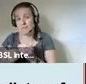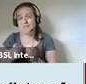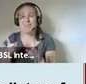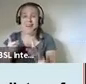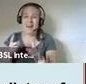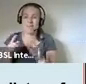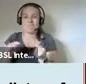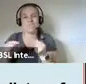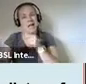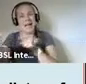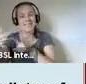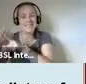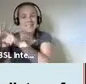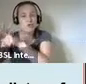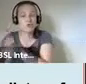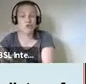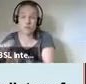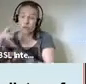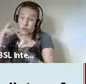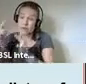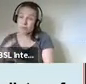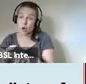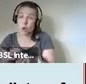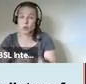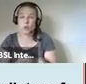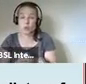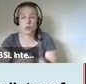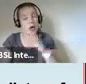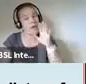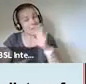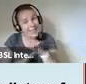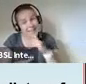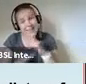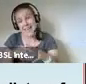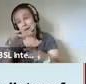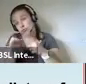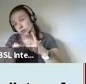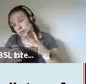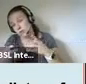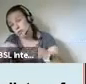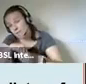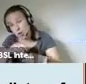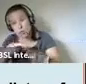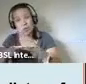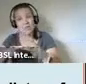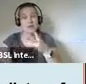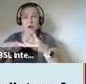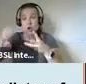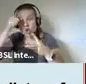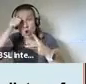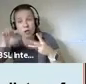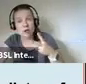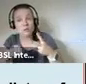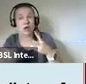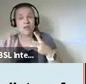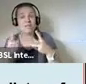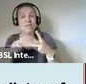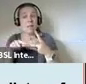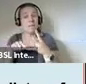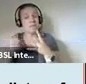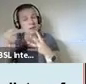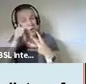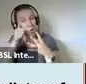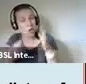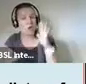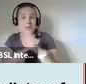anti-discriminatory approaches, key principles on inclusion, knowledge about child development, knowledge about the key